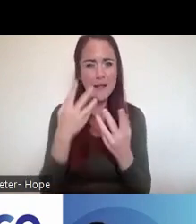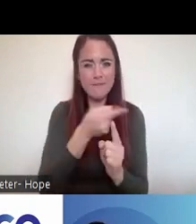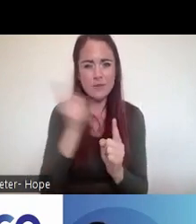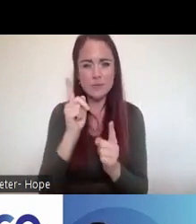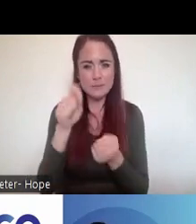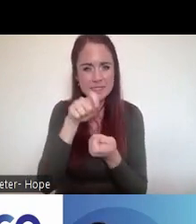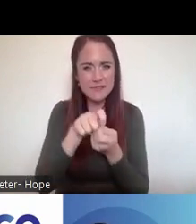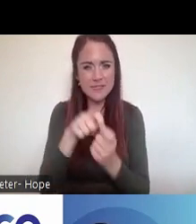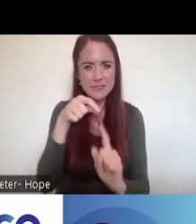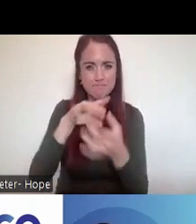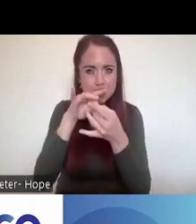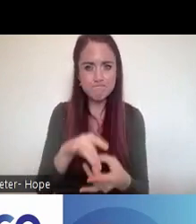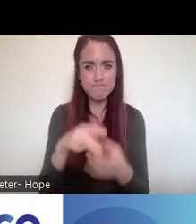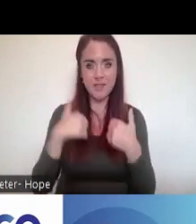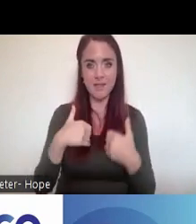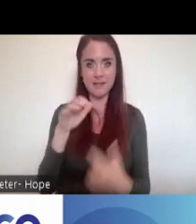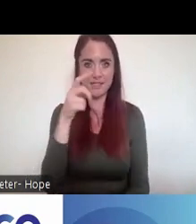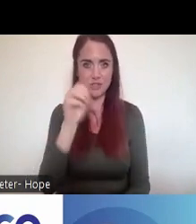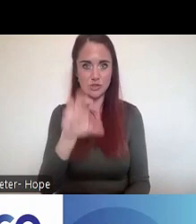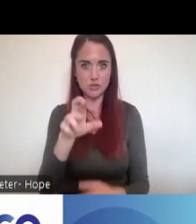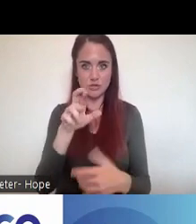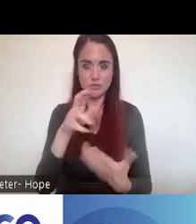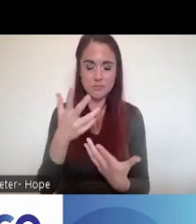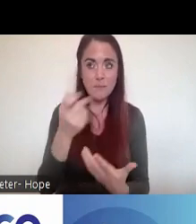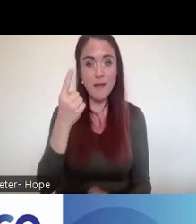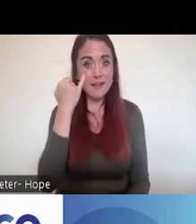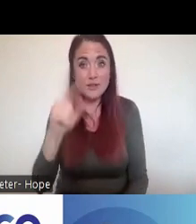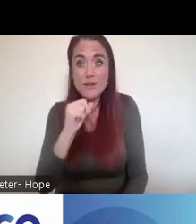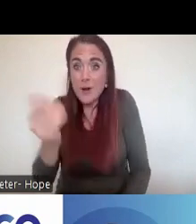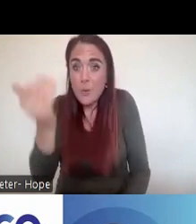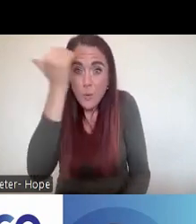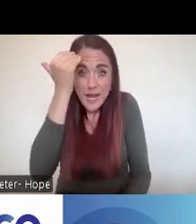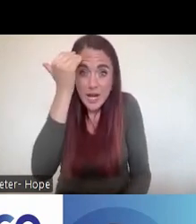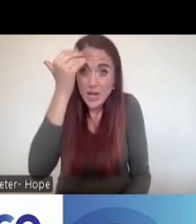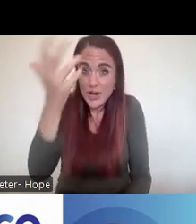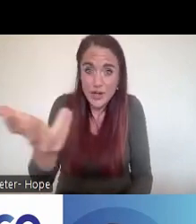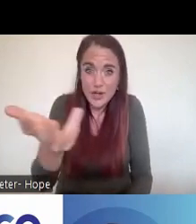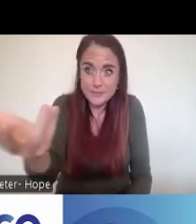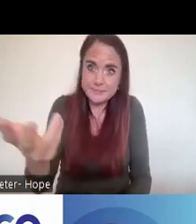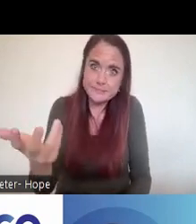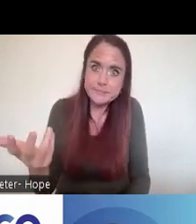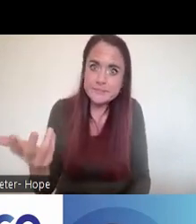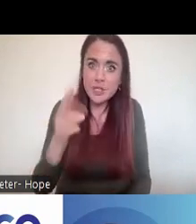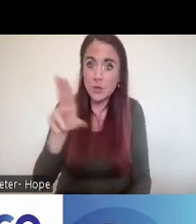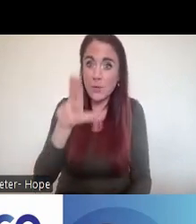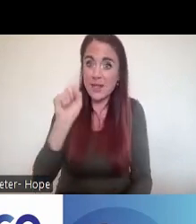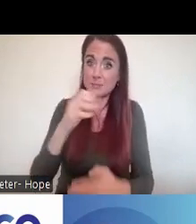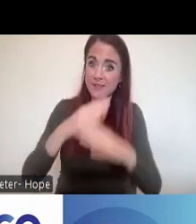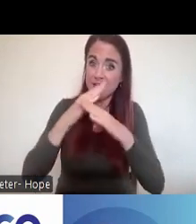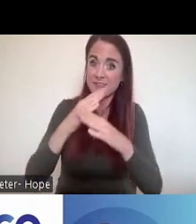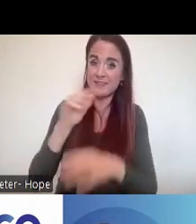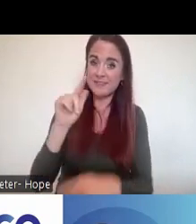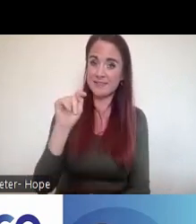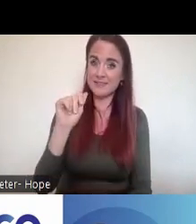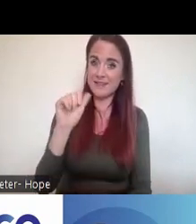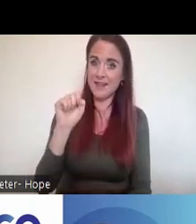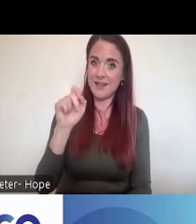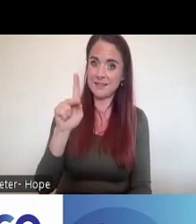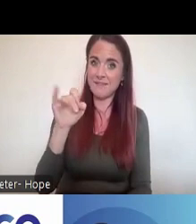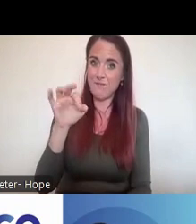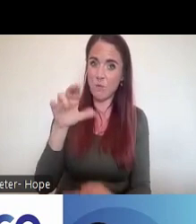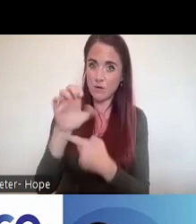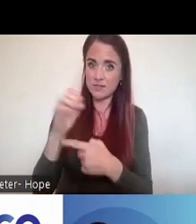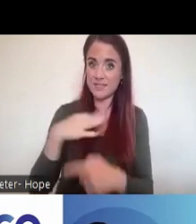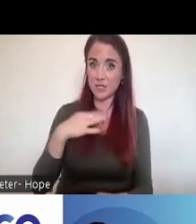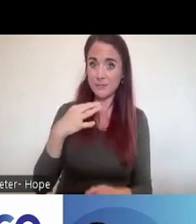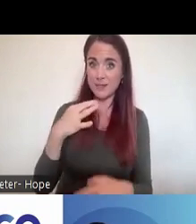who are in attendance today. But if you're not aware, the U.S. Preventive Task Force, the eligibility guidelines